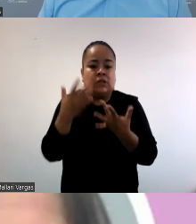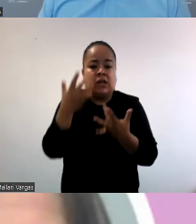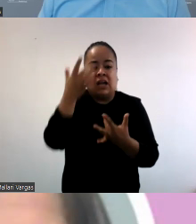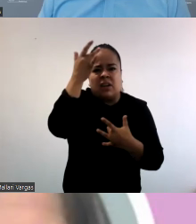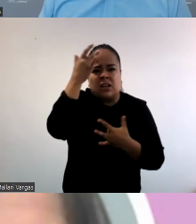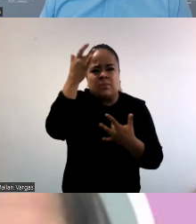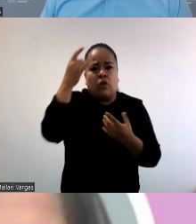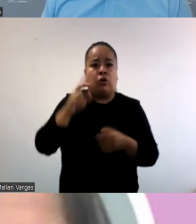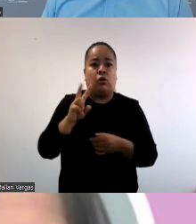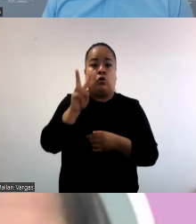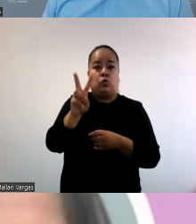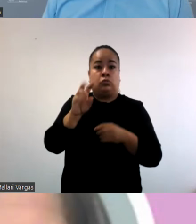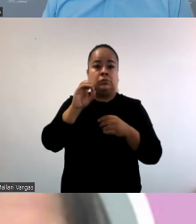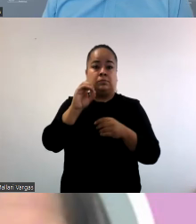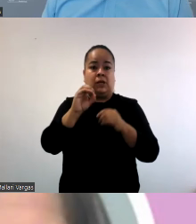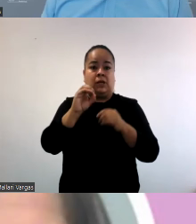PAHO and